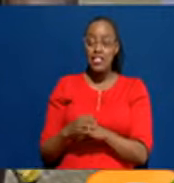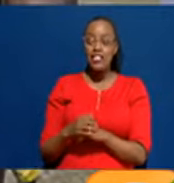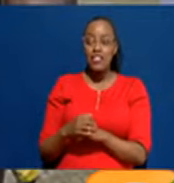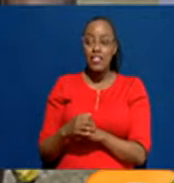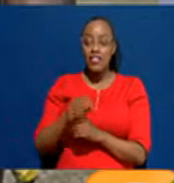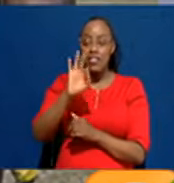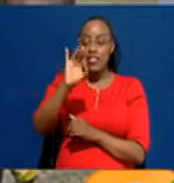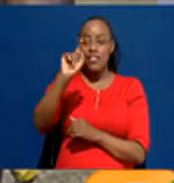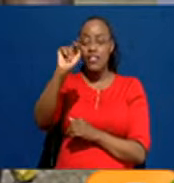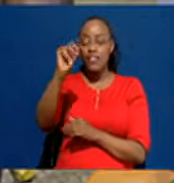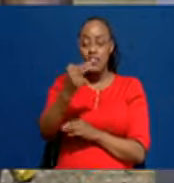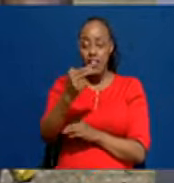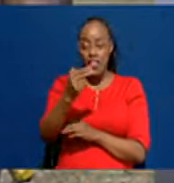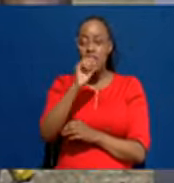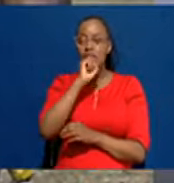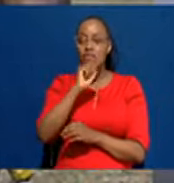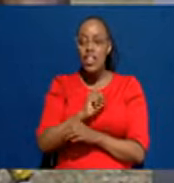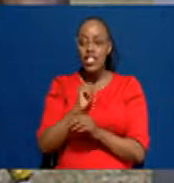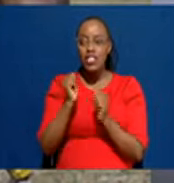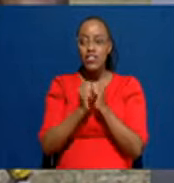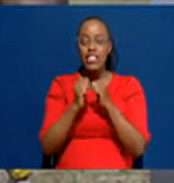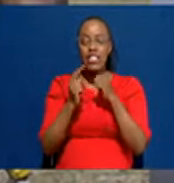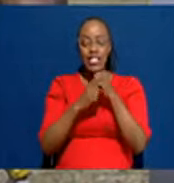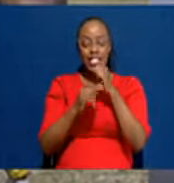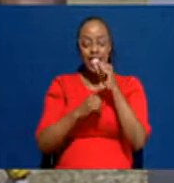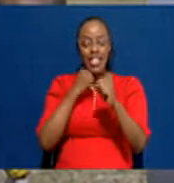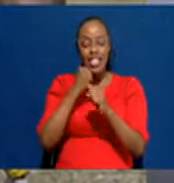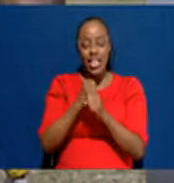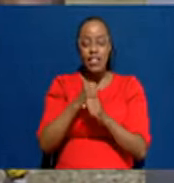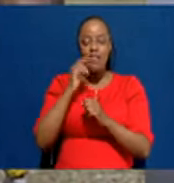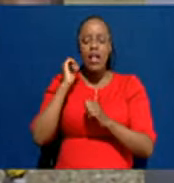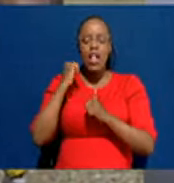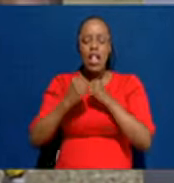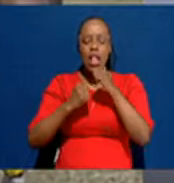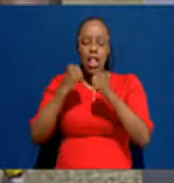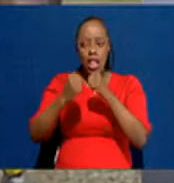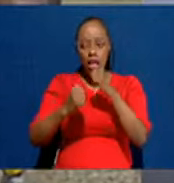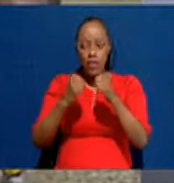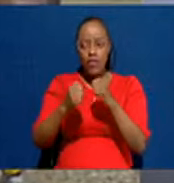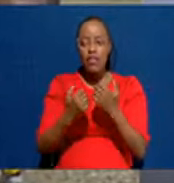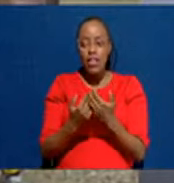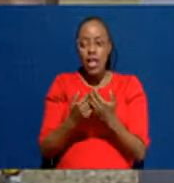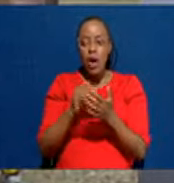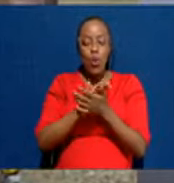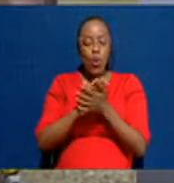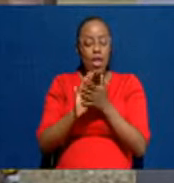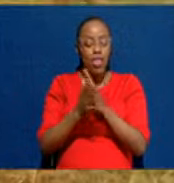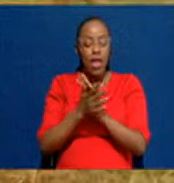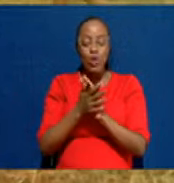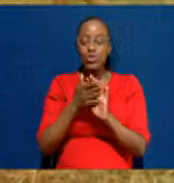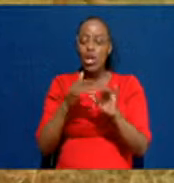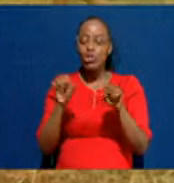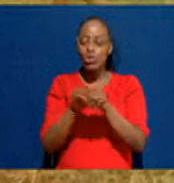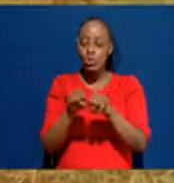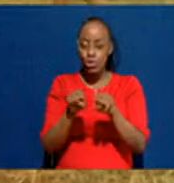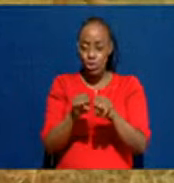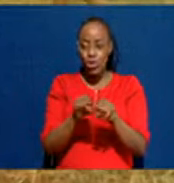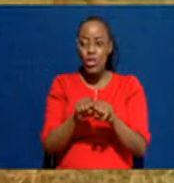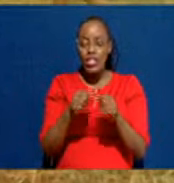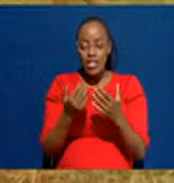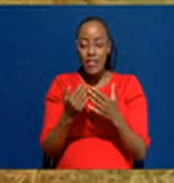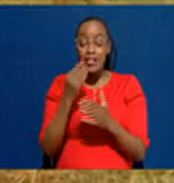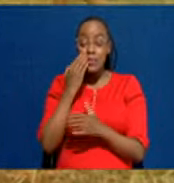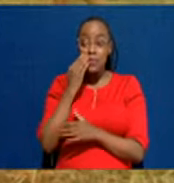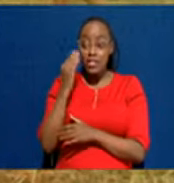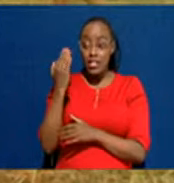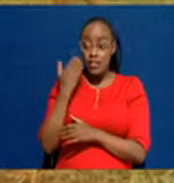is Faith at the age of 16, running barefooted in a cross-country race. There she